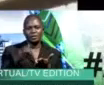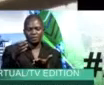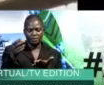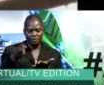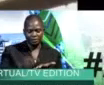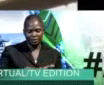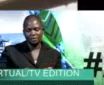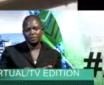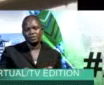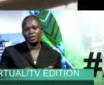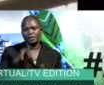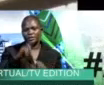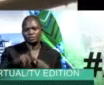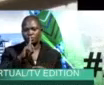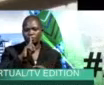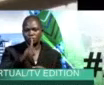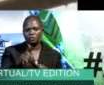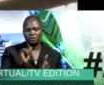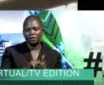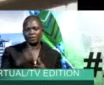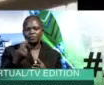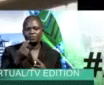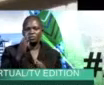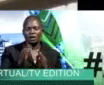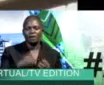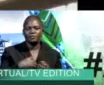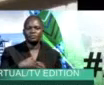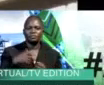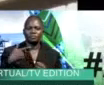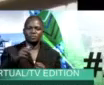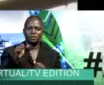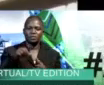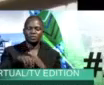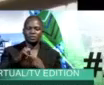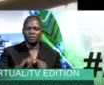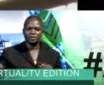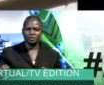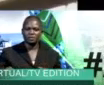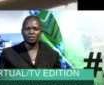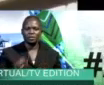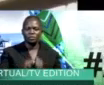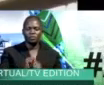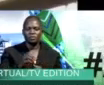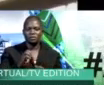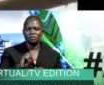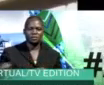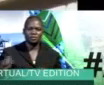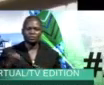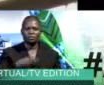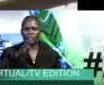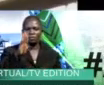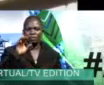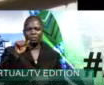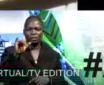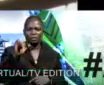design was to ensure that, yes, if you have a huge gas in the east, which is in the east, I mean